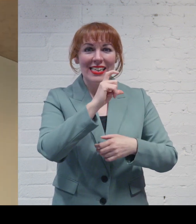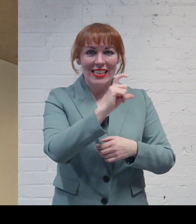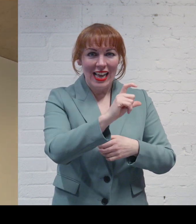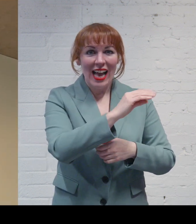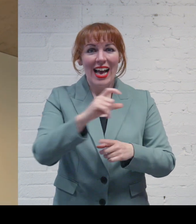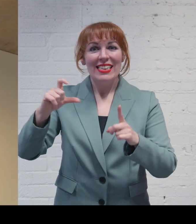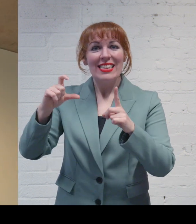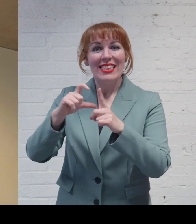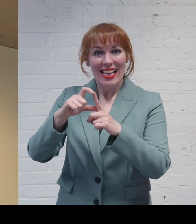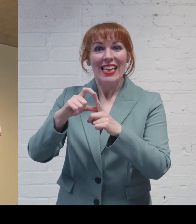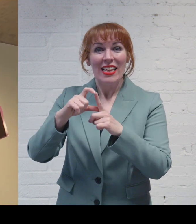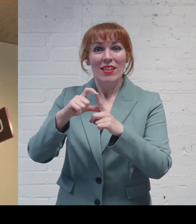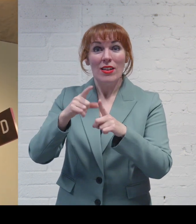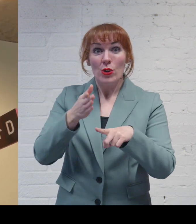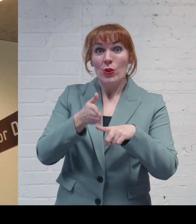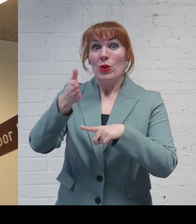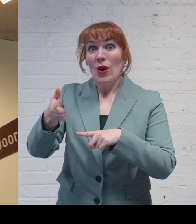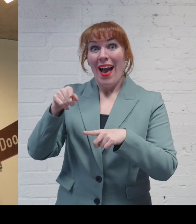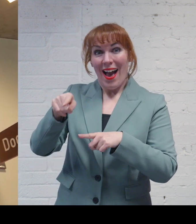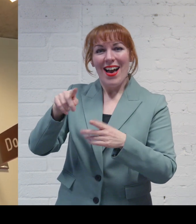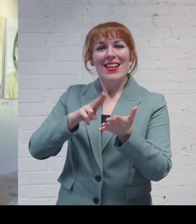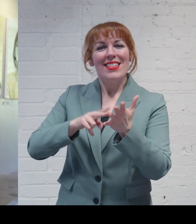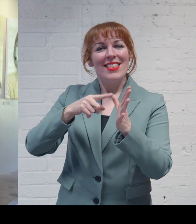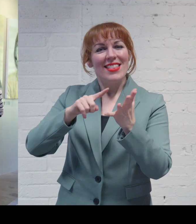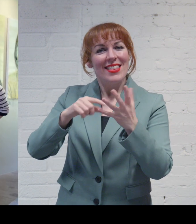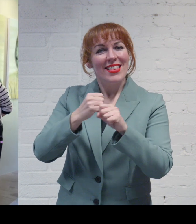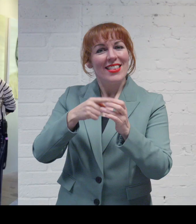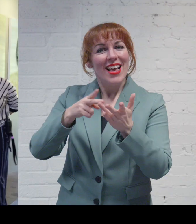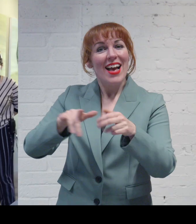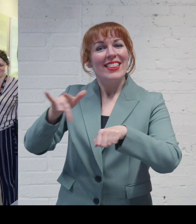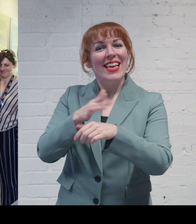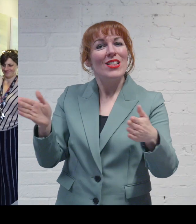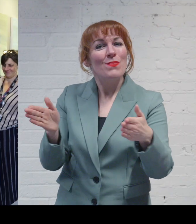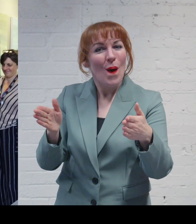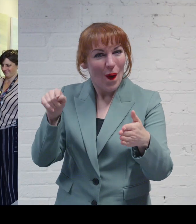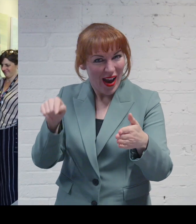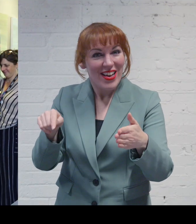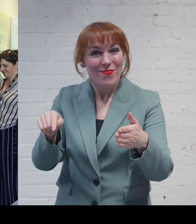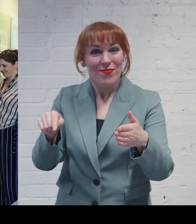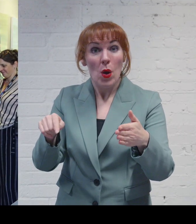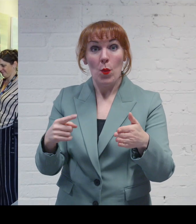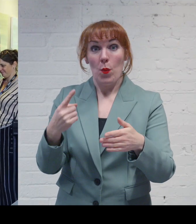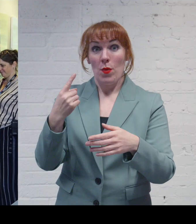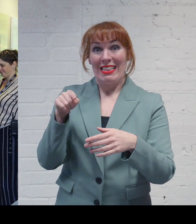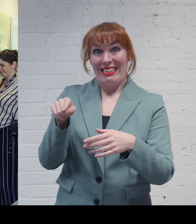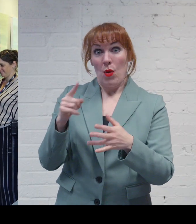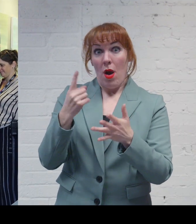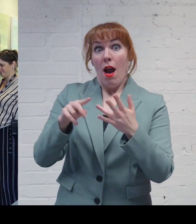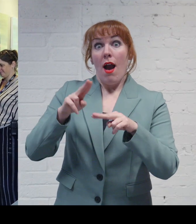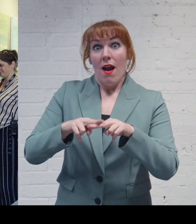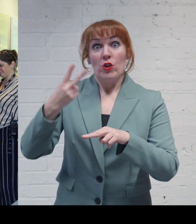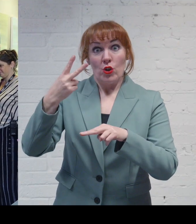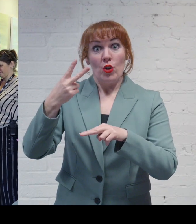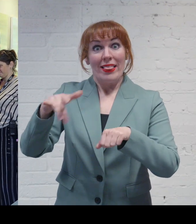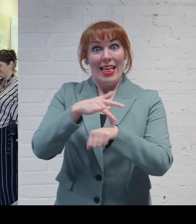On this level is doors C and D, which will take you into the Norton Studio. The Norton Studio is one of the 2 theatre spaces